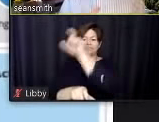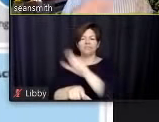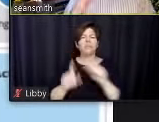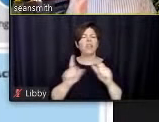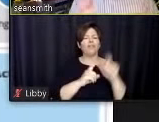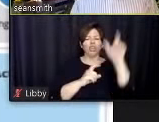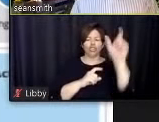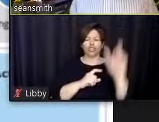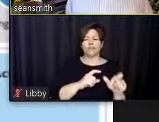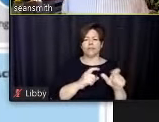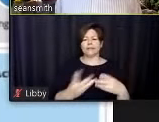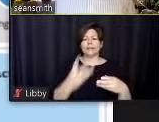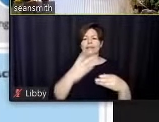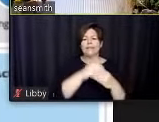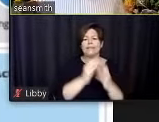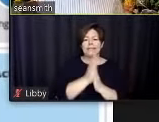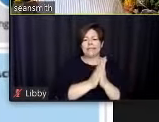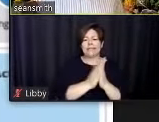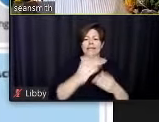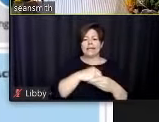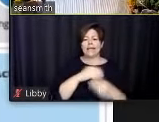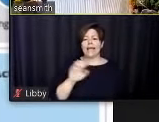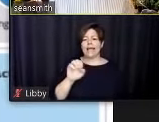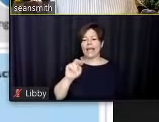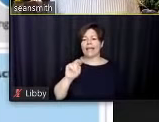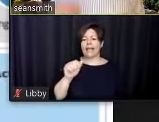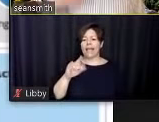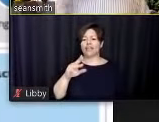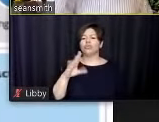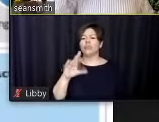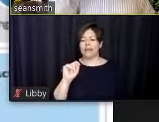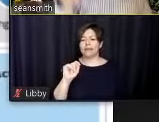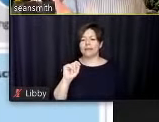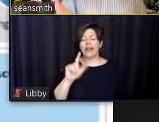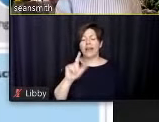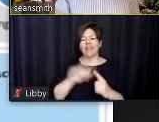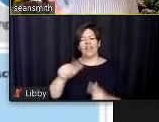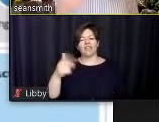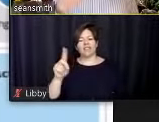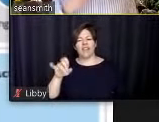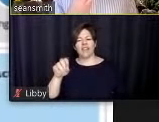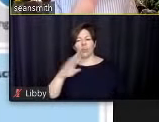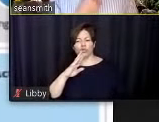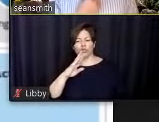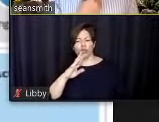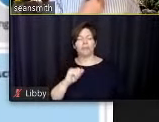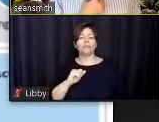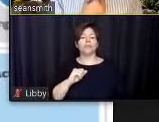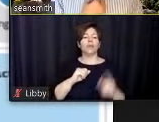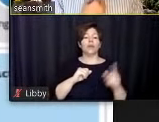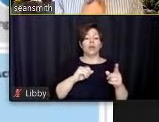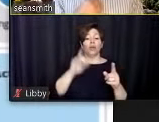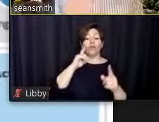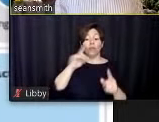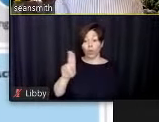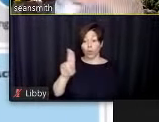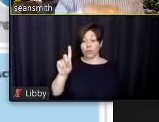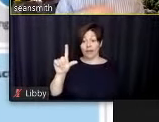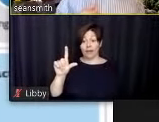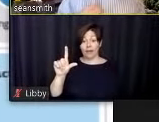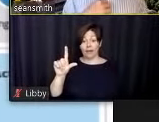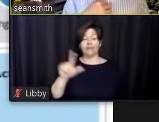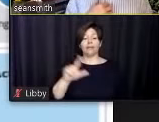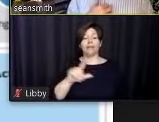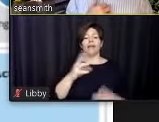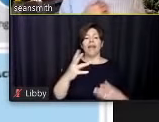my example, and then we'll leave it up to David here. In the area of engagement, UDL provides me a map. I'm going to talk more